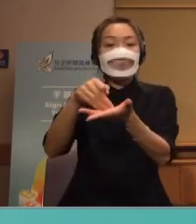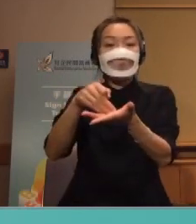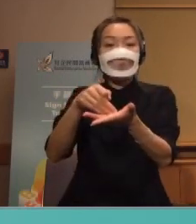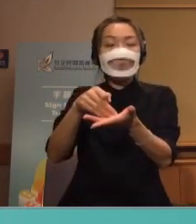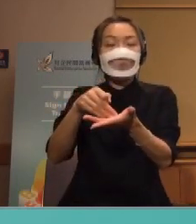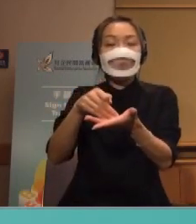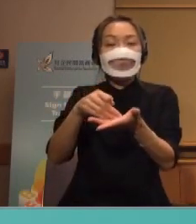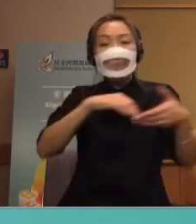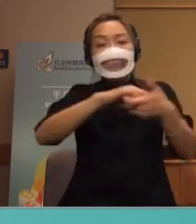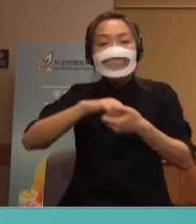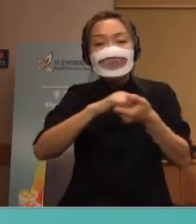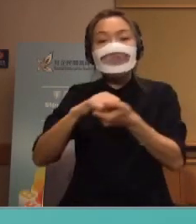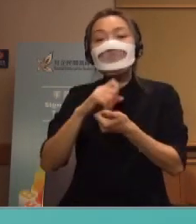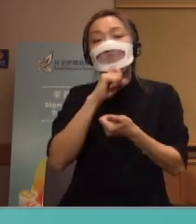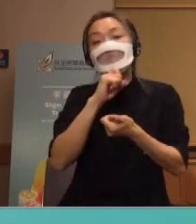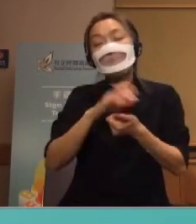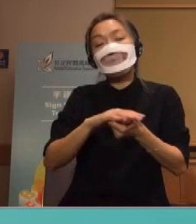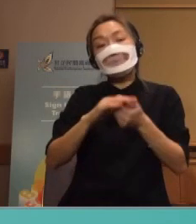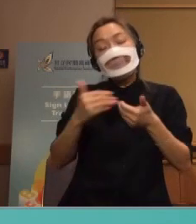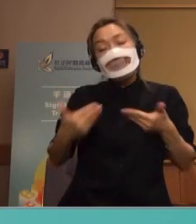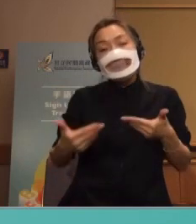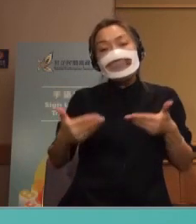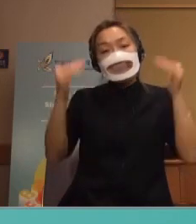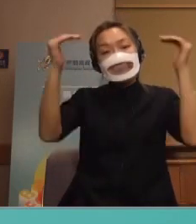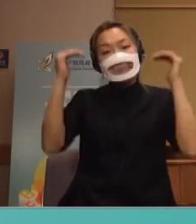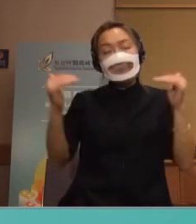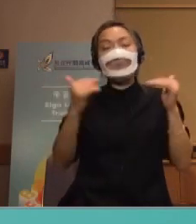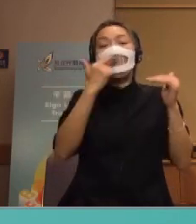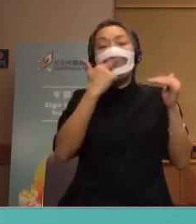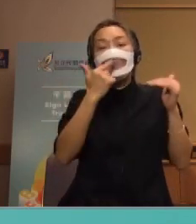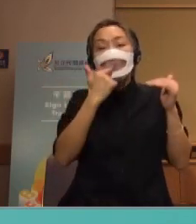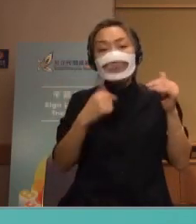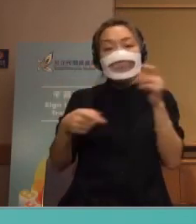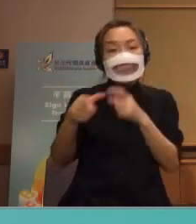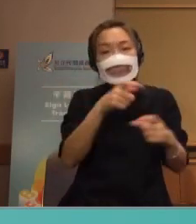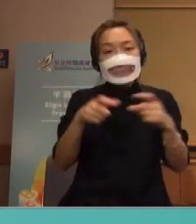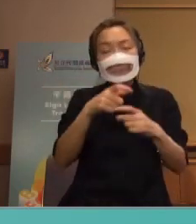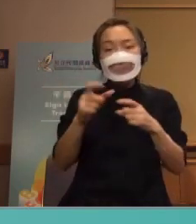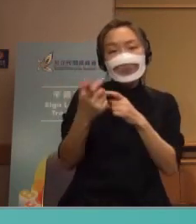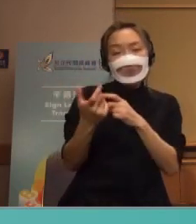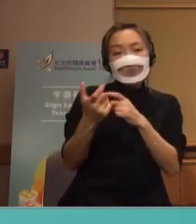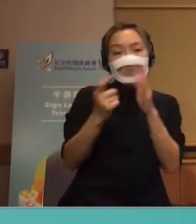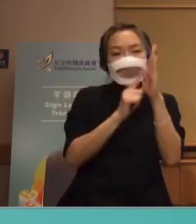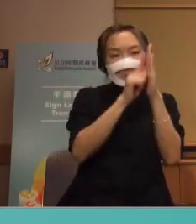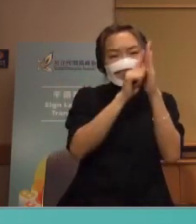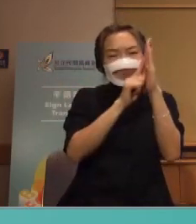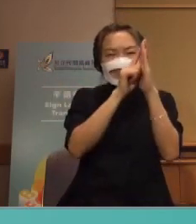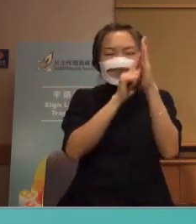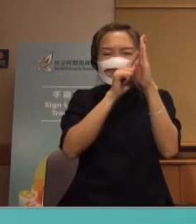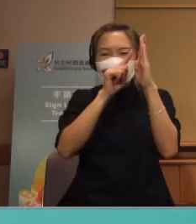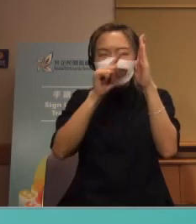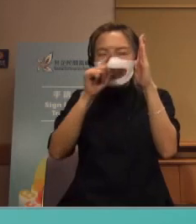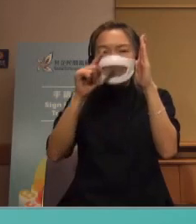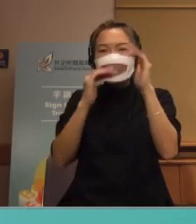kind of next cycle of bear market. Price is not going to move for probably a year or so. And in this duration, we have this